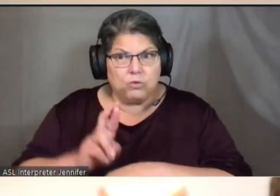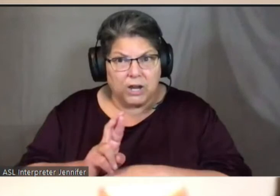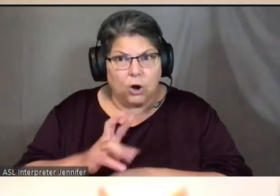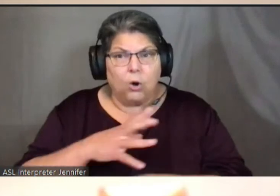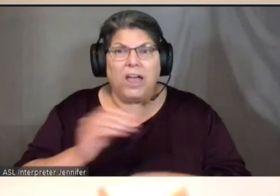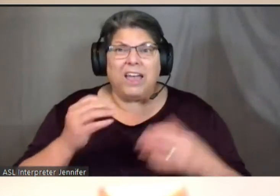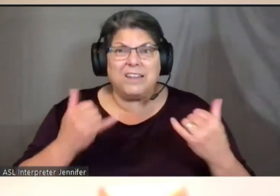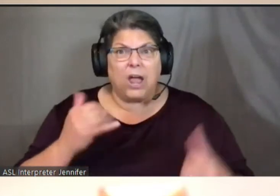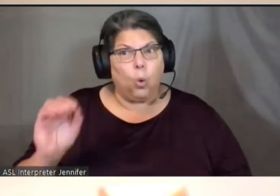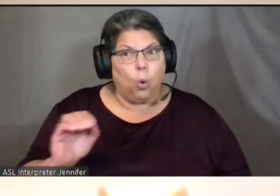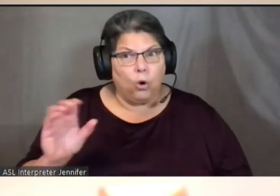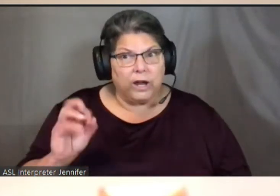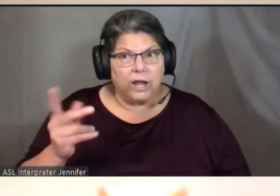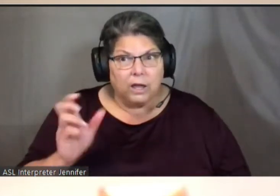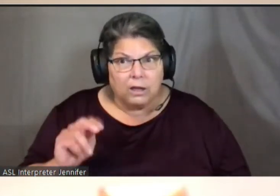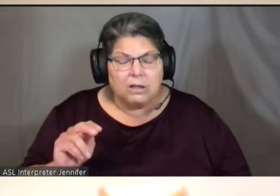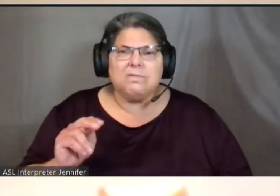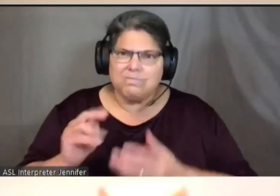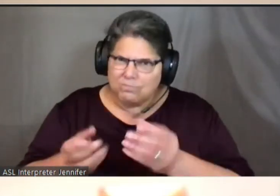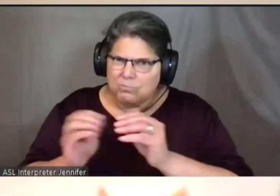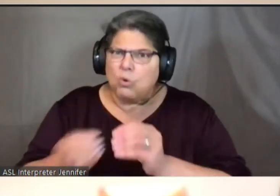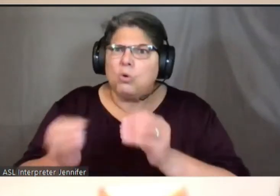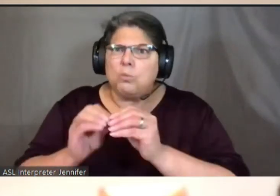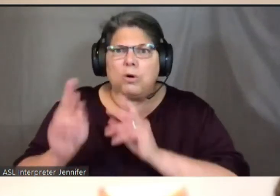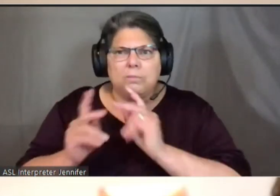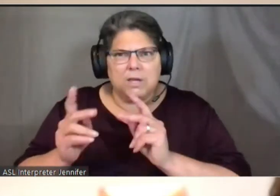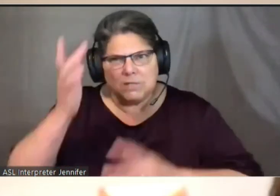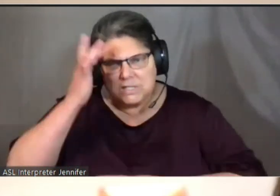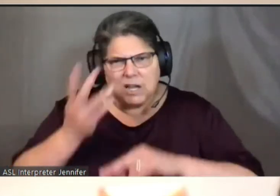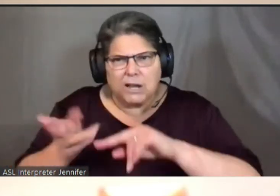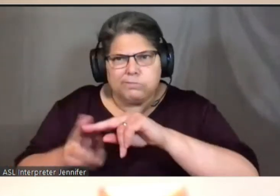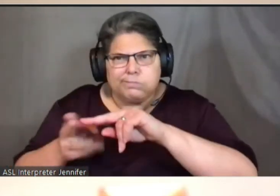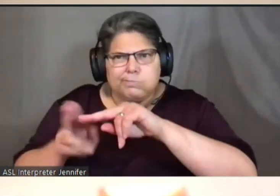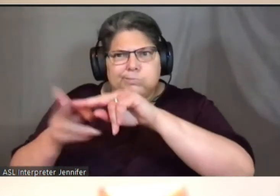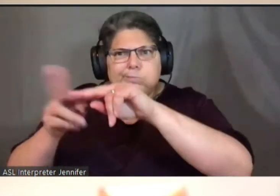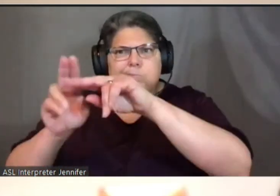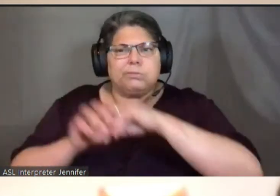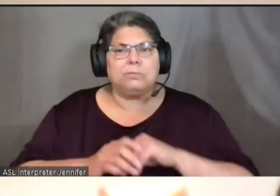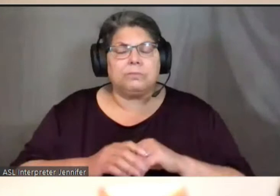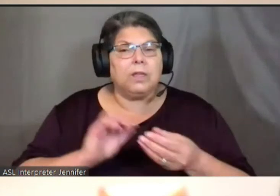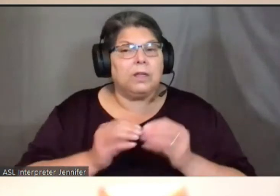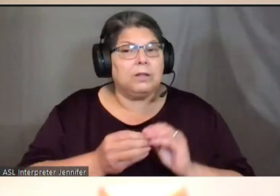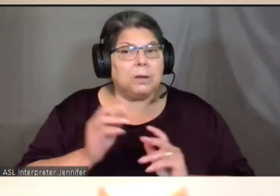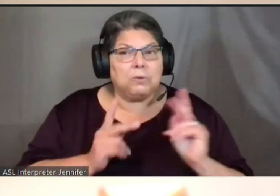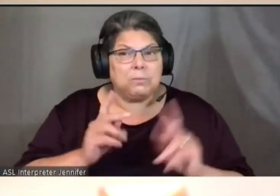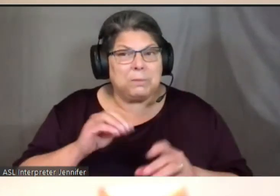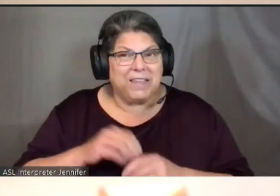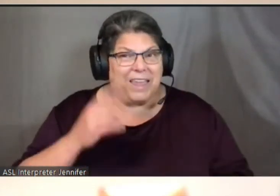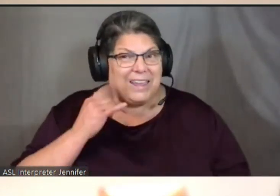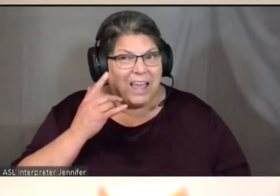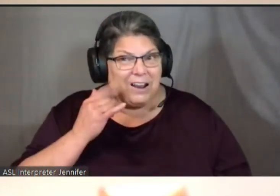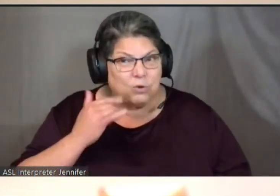a significant increase in their case rates. California cases now number